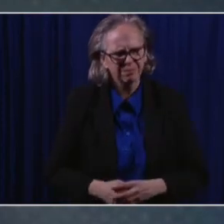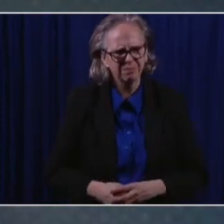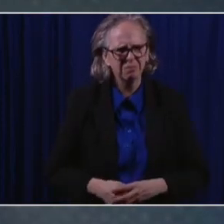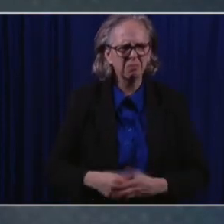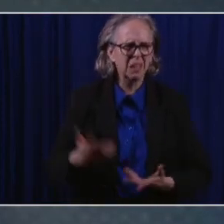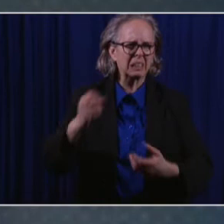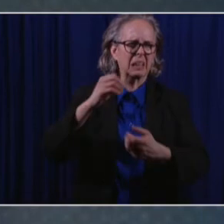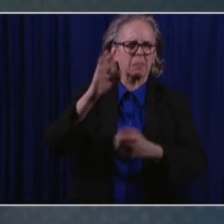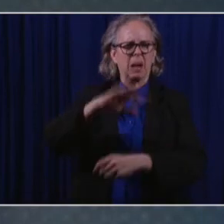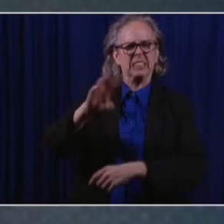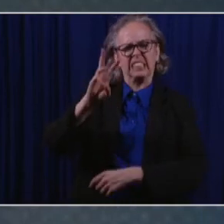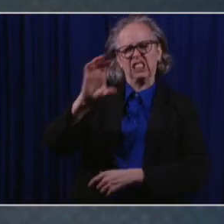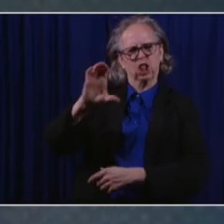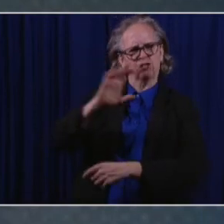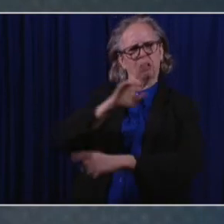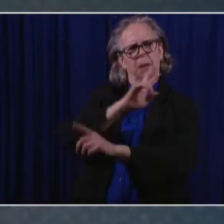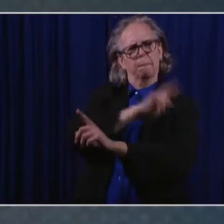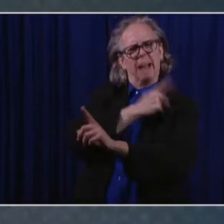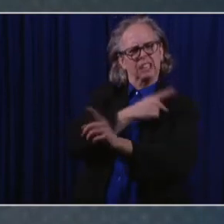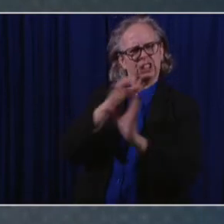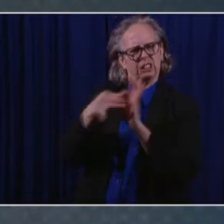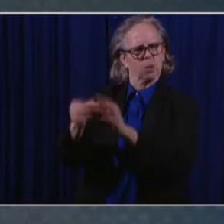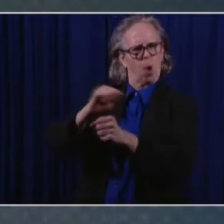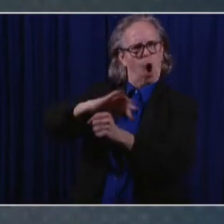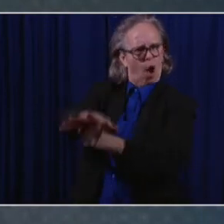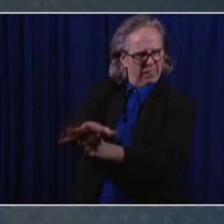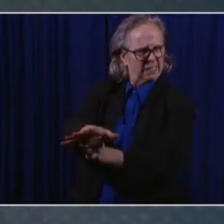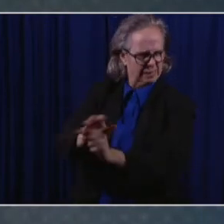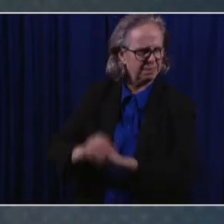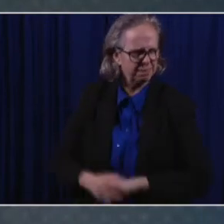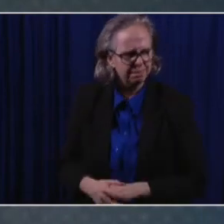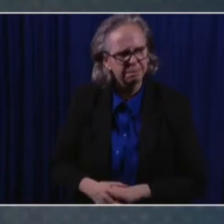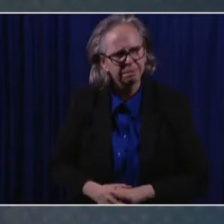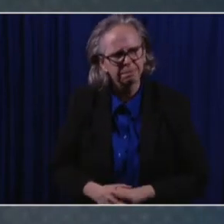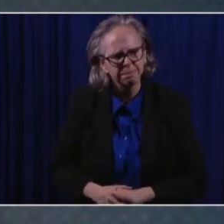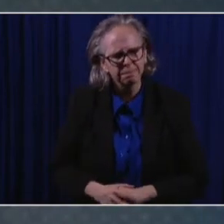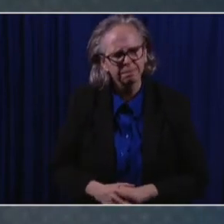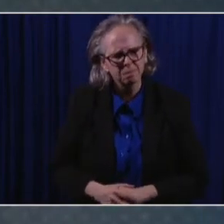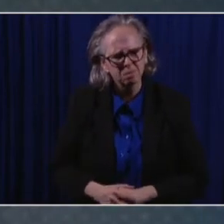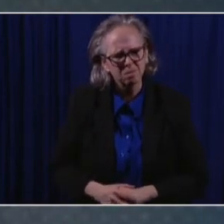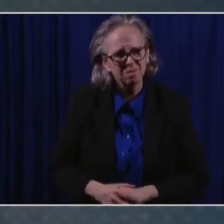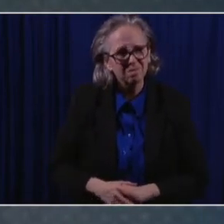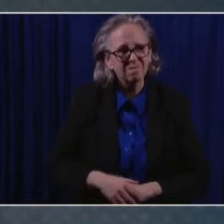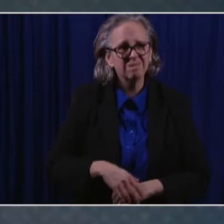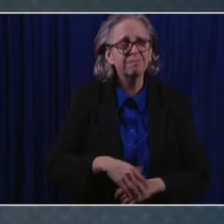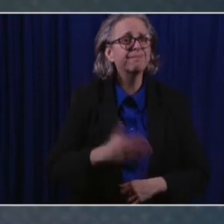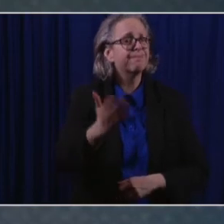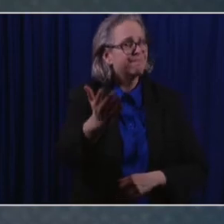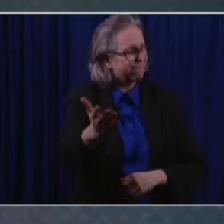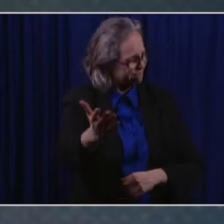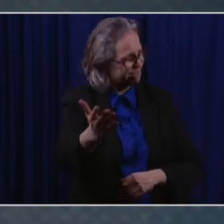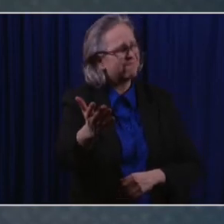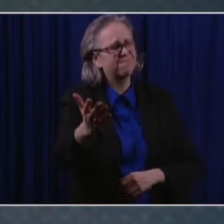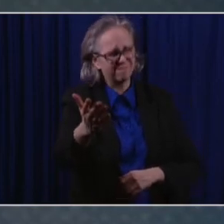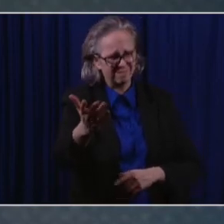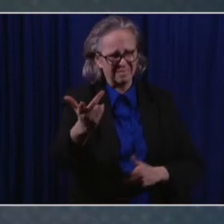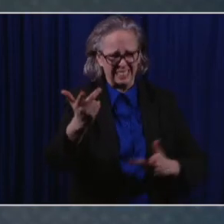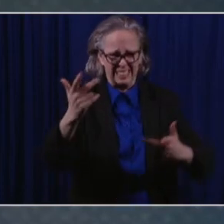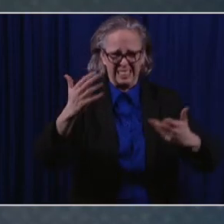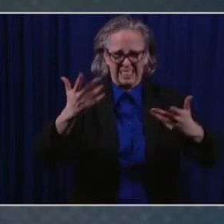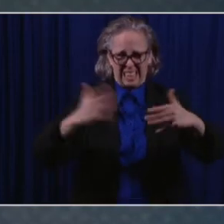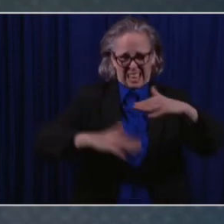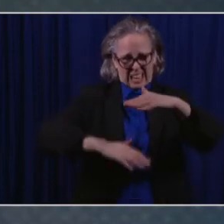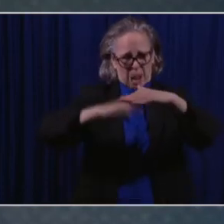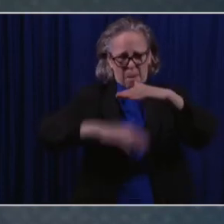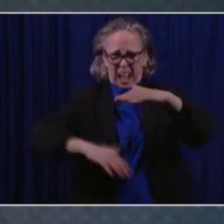our hospitals in Ohio. We're planning to move up capacity to 900, a 50% increase by the second